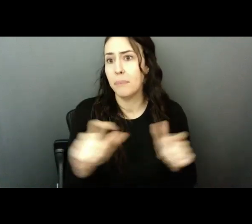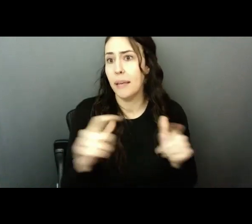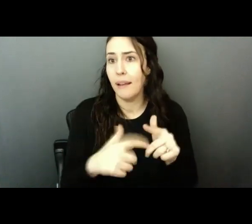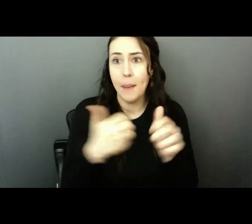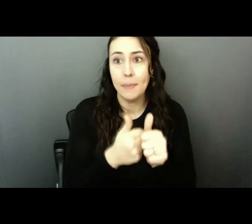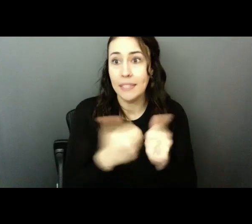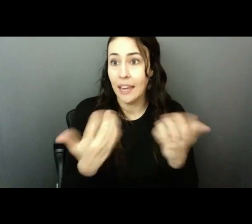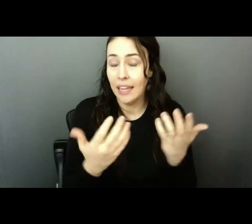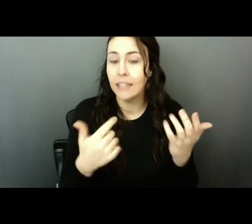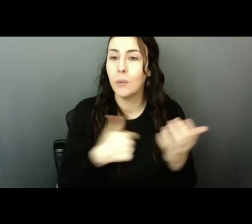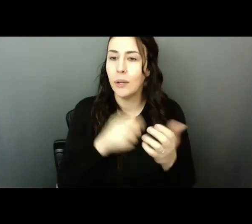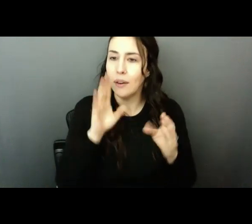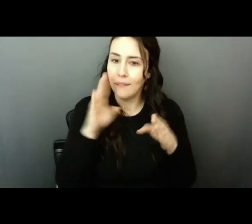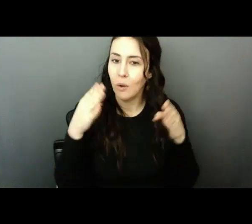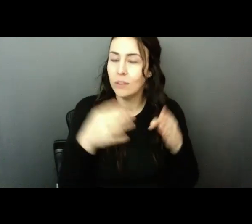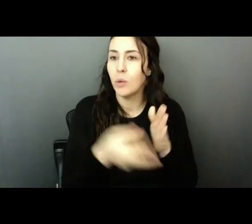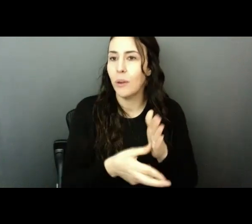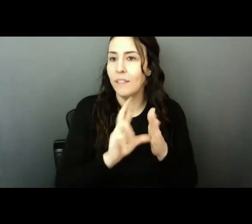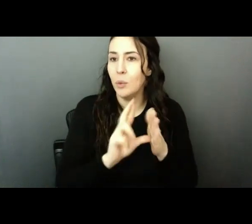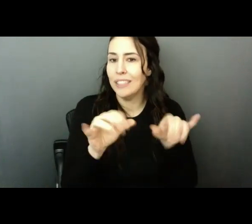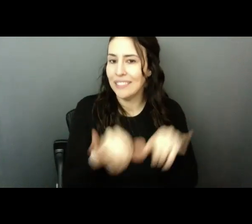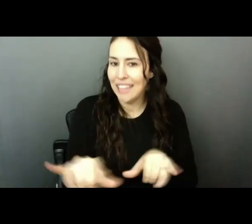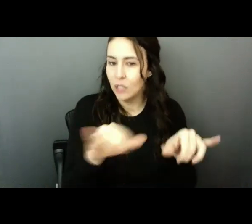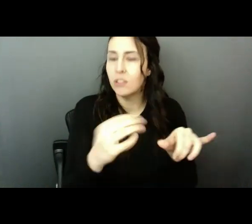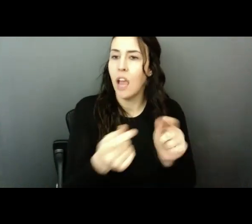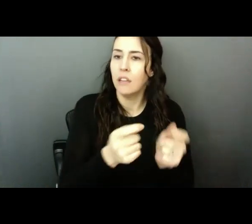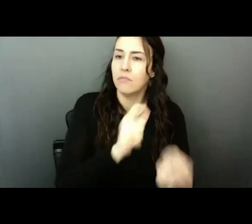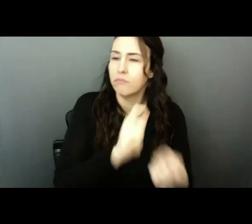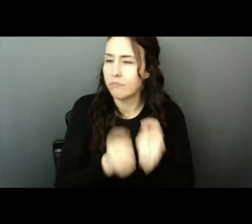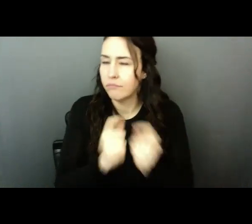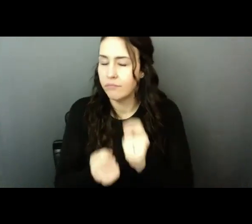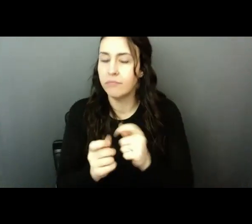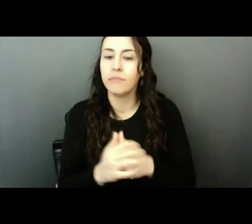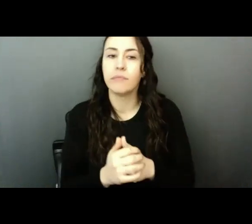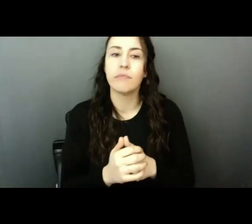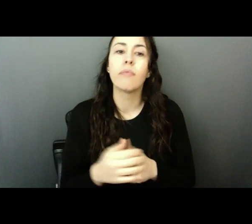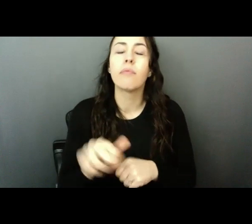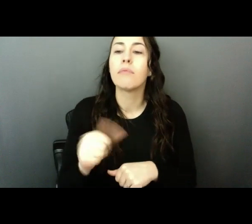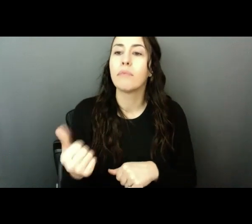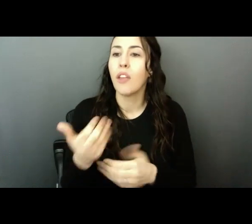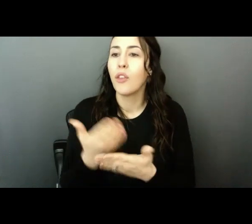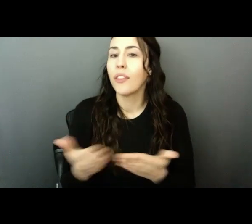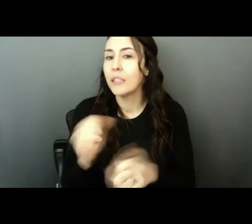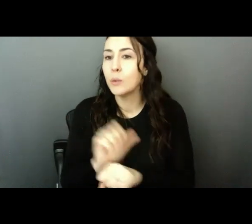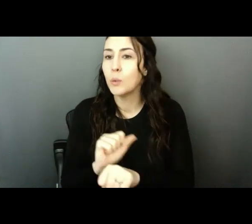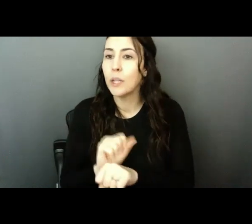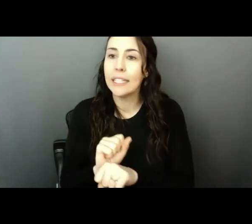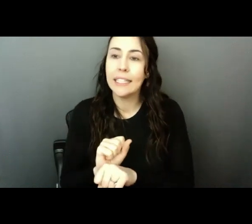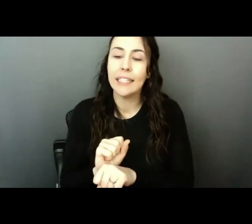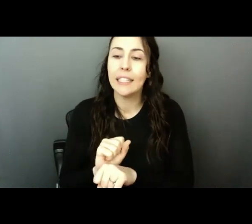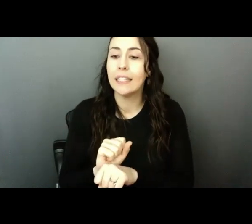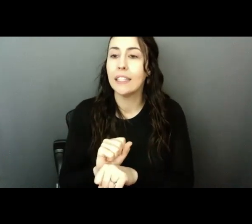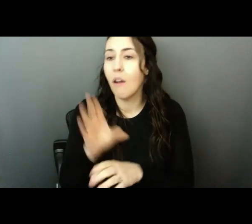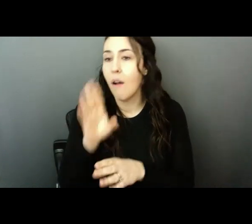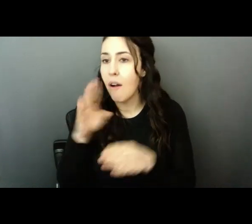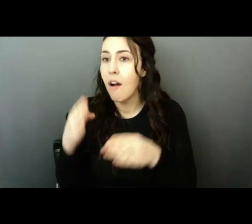we're focused on reviewing our standards and revising our standards. There are a couple of other things that we're working on. Some of you may have had the